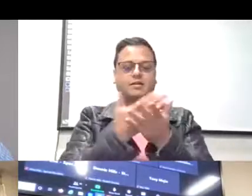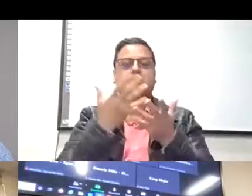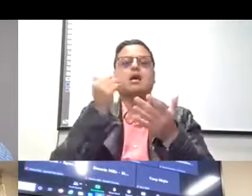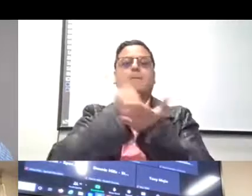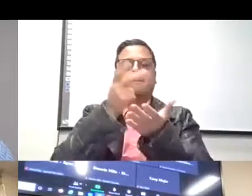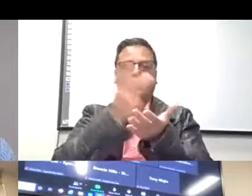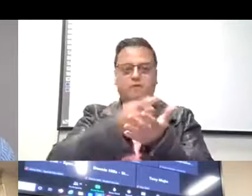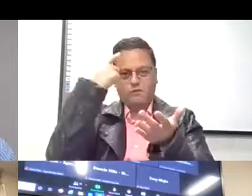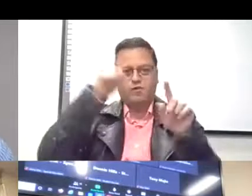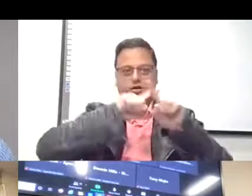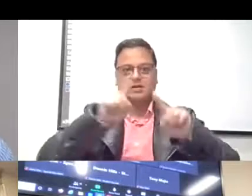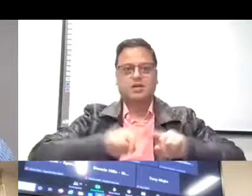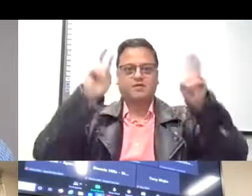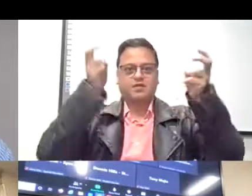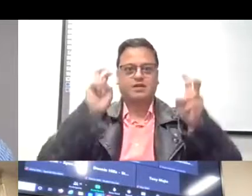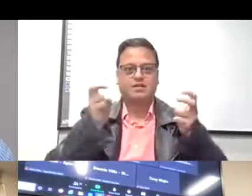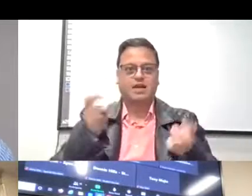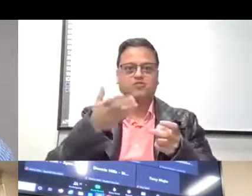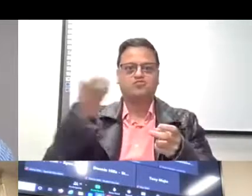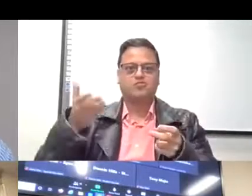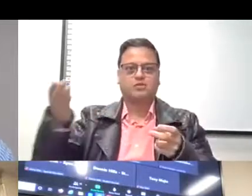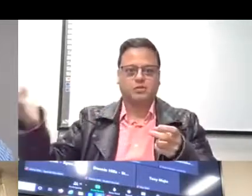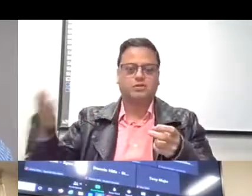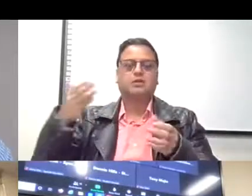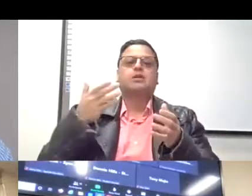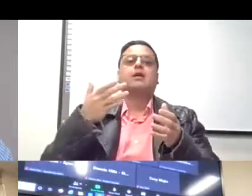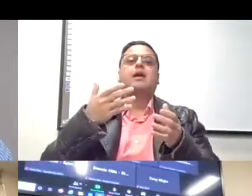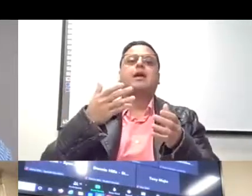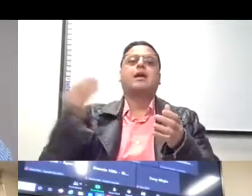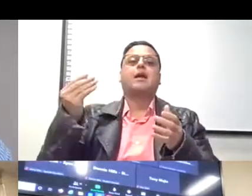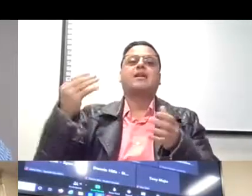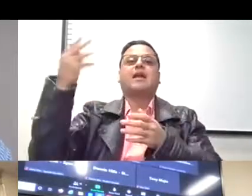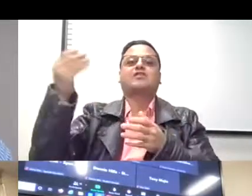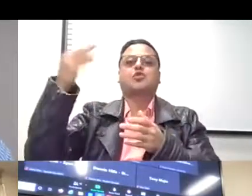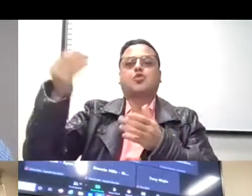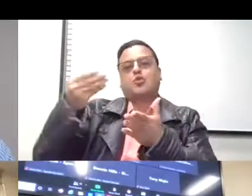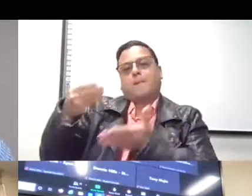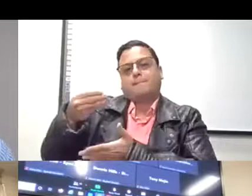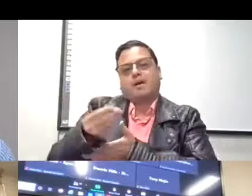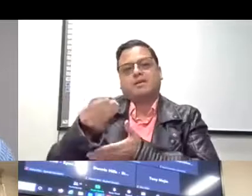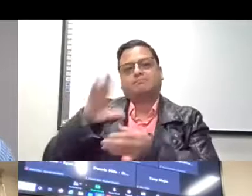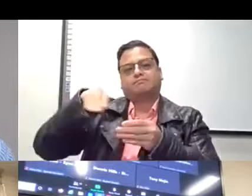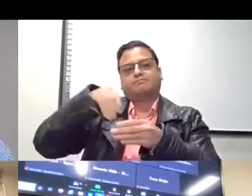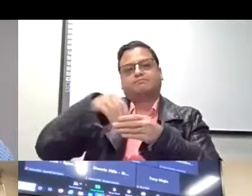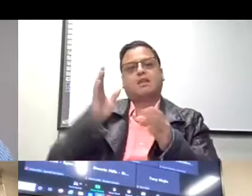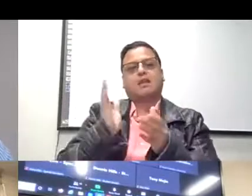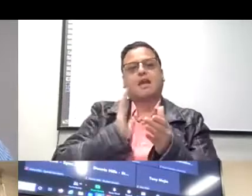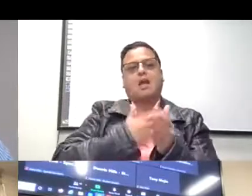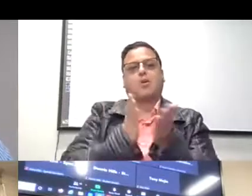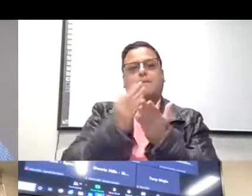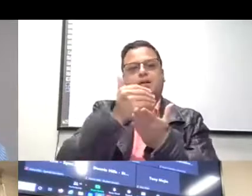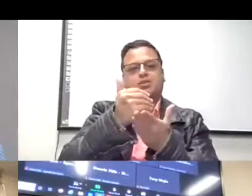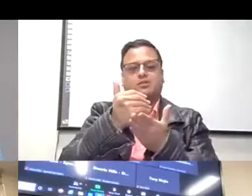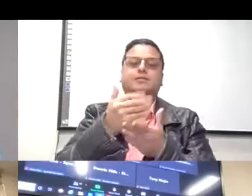for different title resources and external funding factors that we put into our budget. And